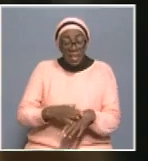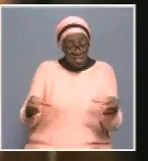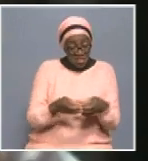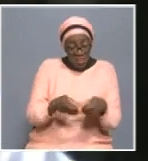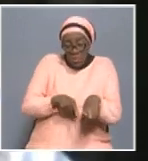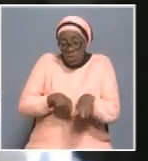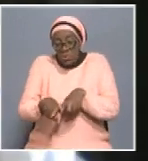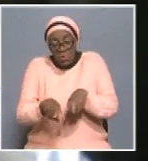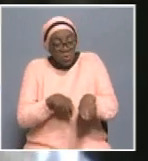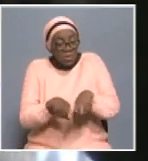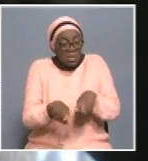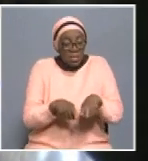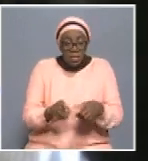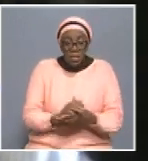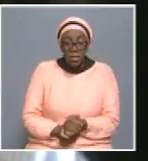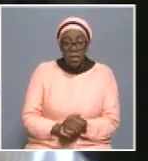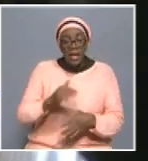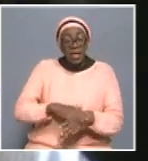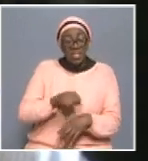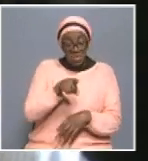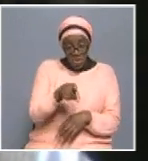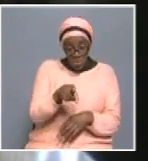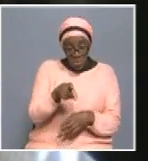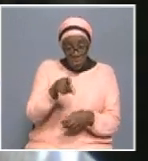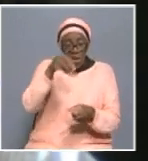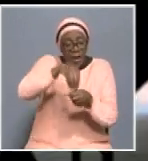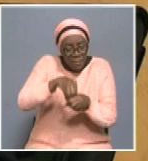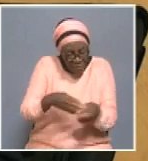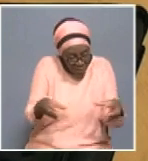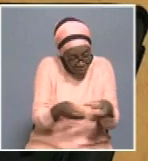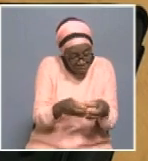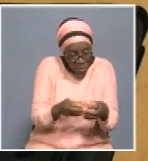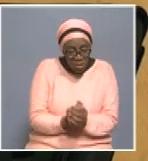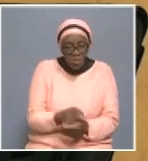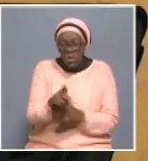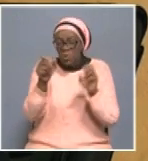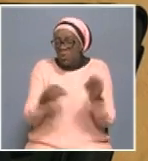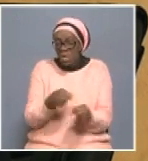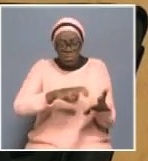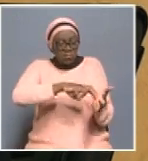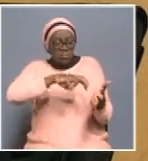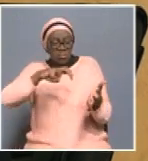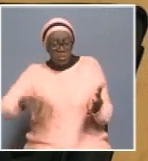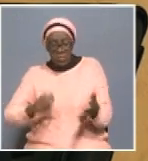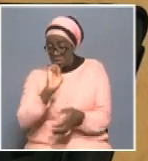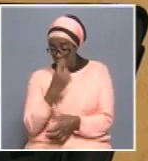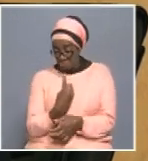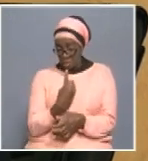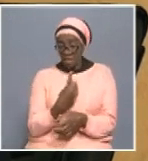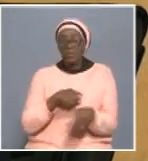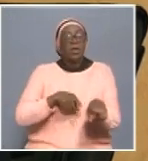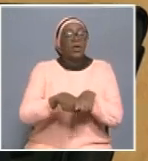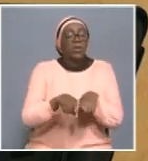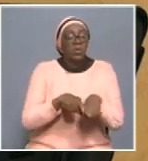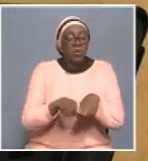certain competition and you are part of that team, it would highly be unexpected of you to now want to